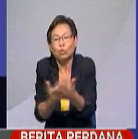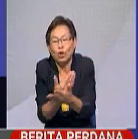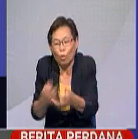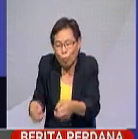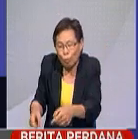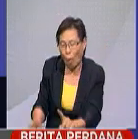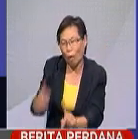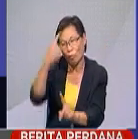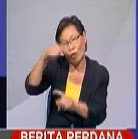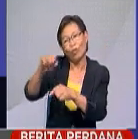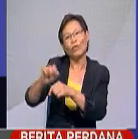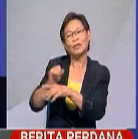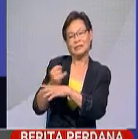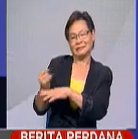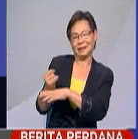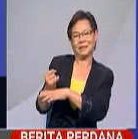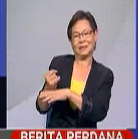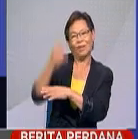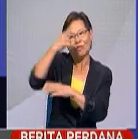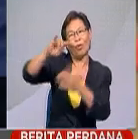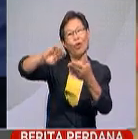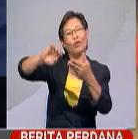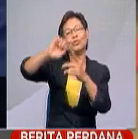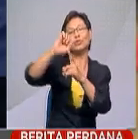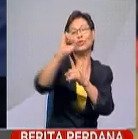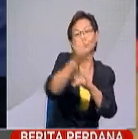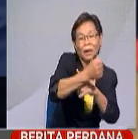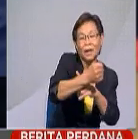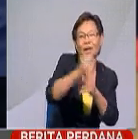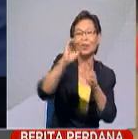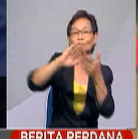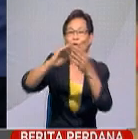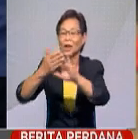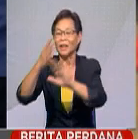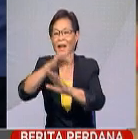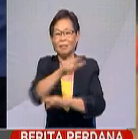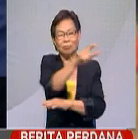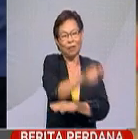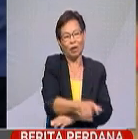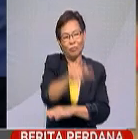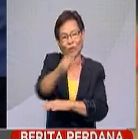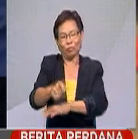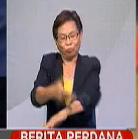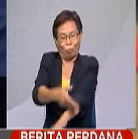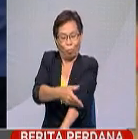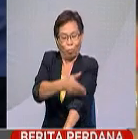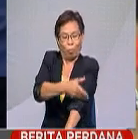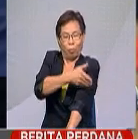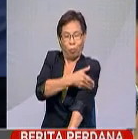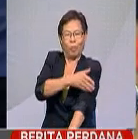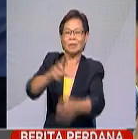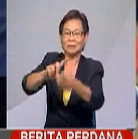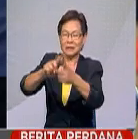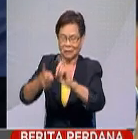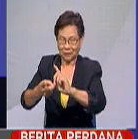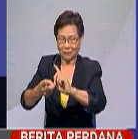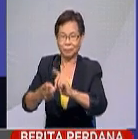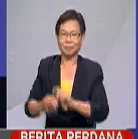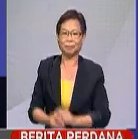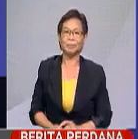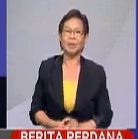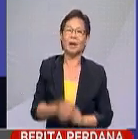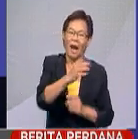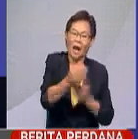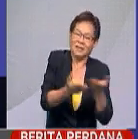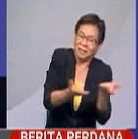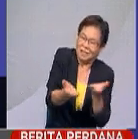opportunities for industries, society and individuals to advance their digital ambitions and